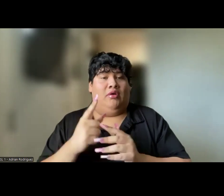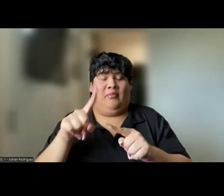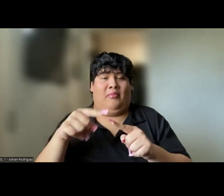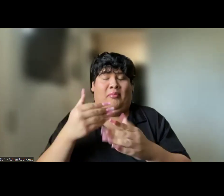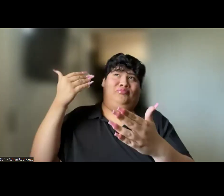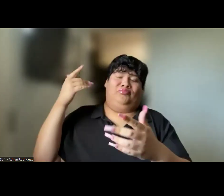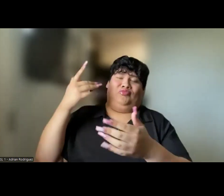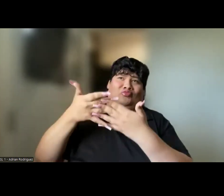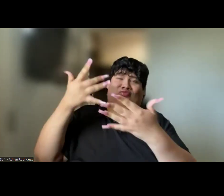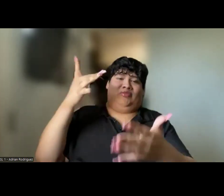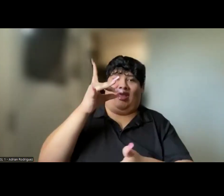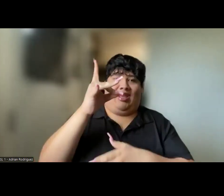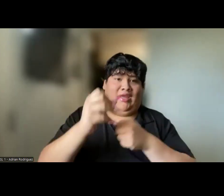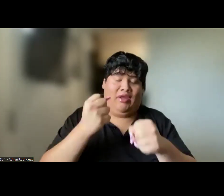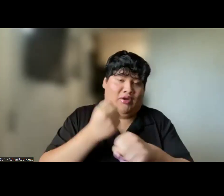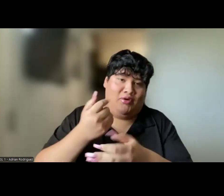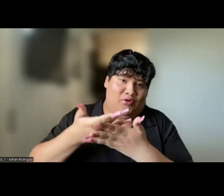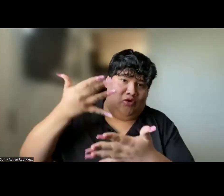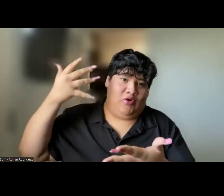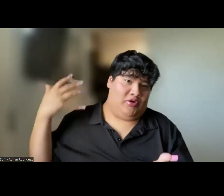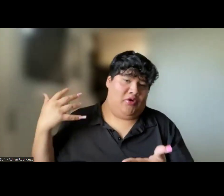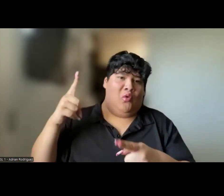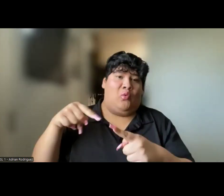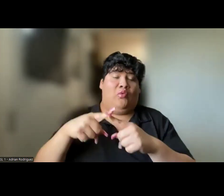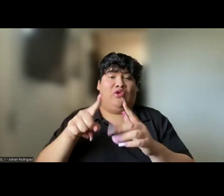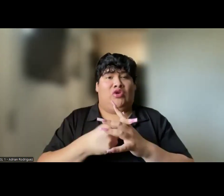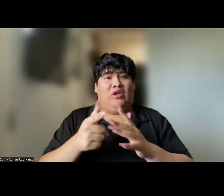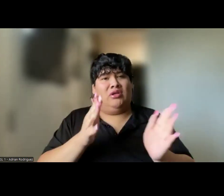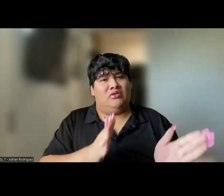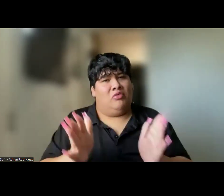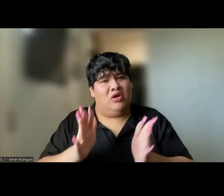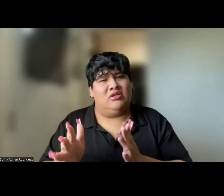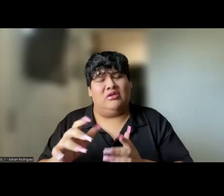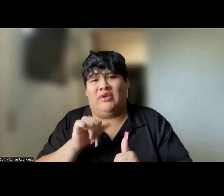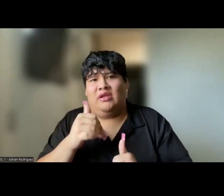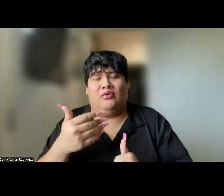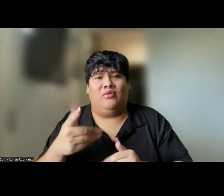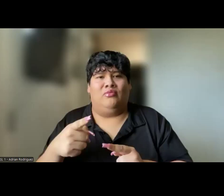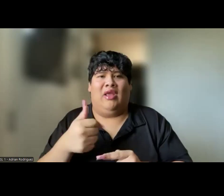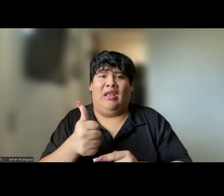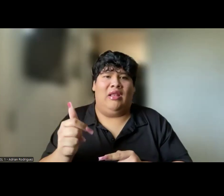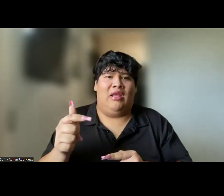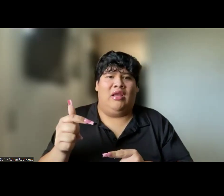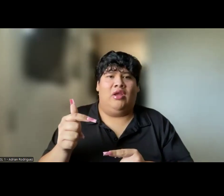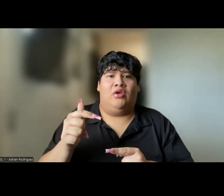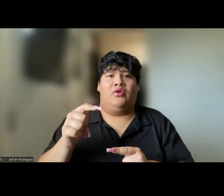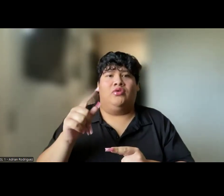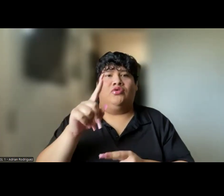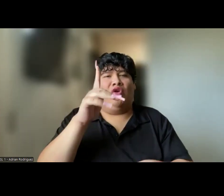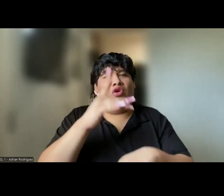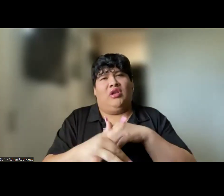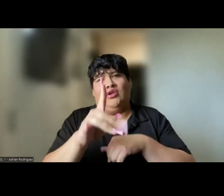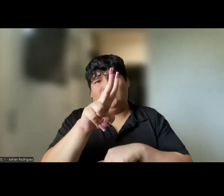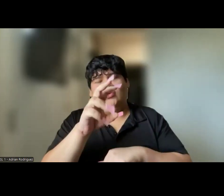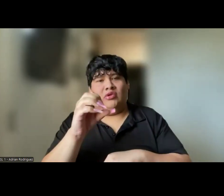when, 8 years ago or so, when we started this process, we really hadn't done anything um, since the early 2000s, and